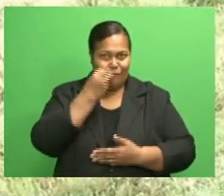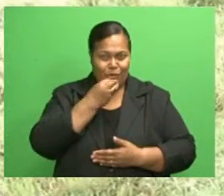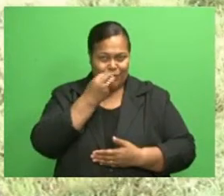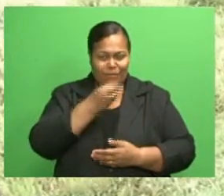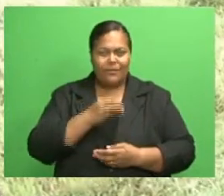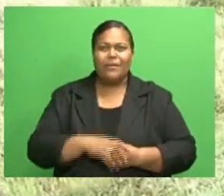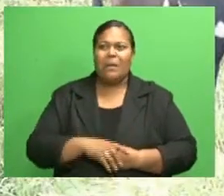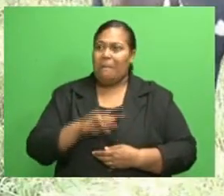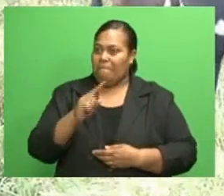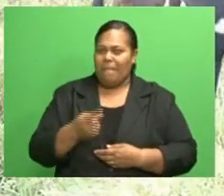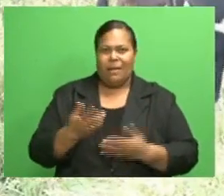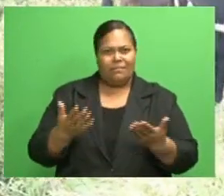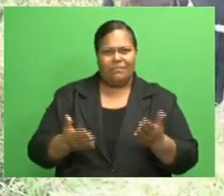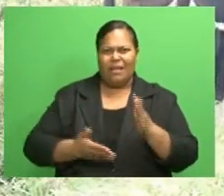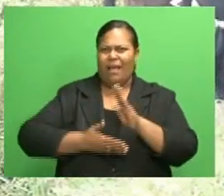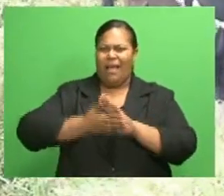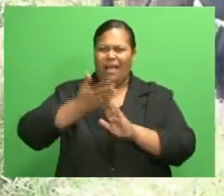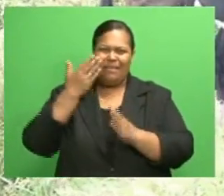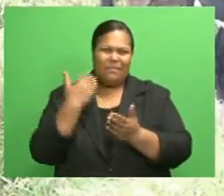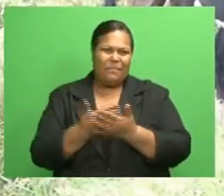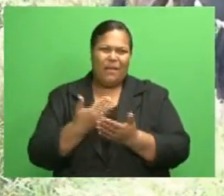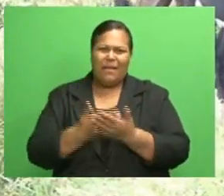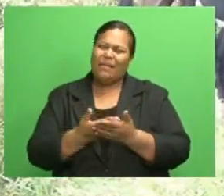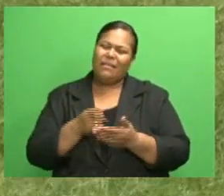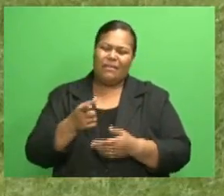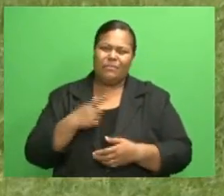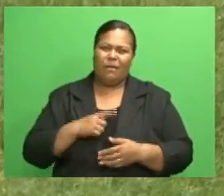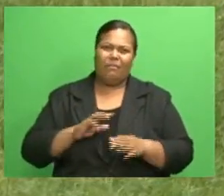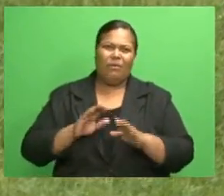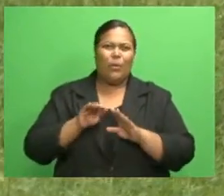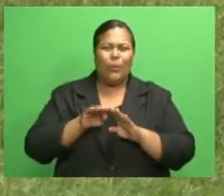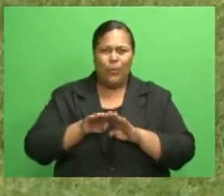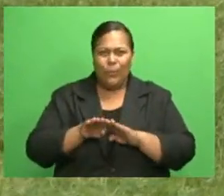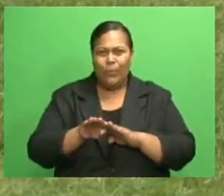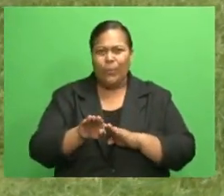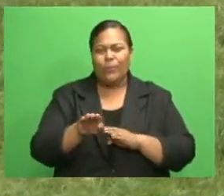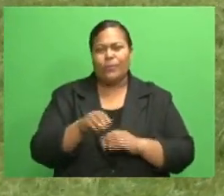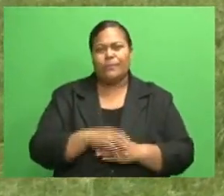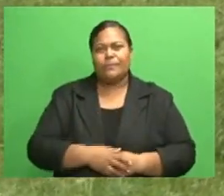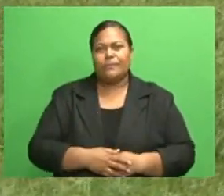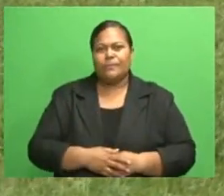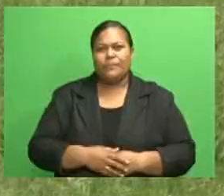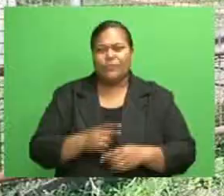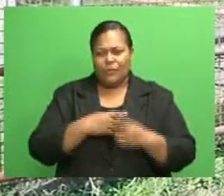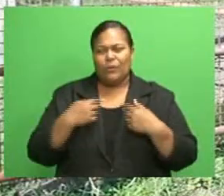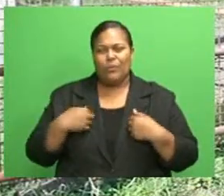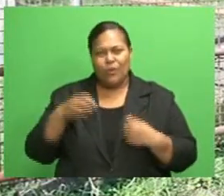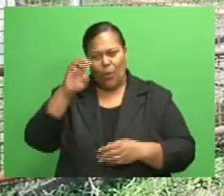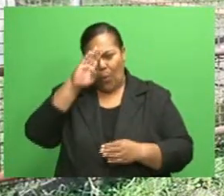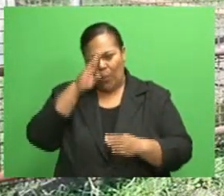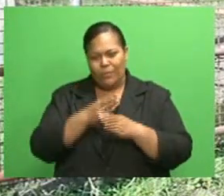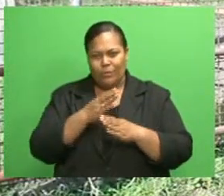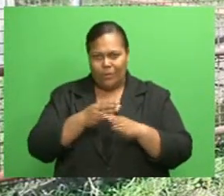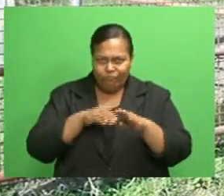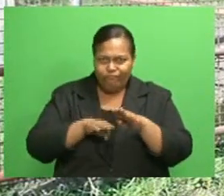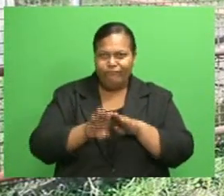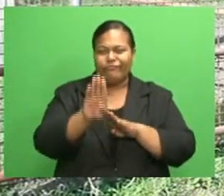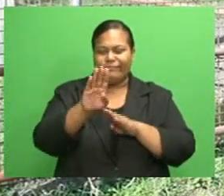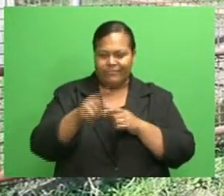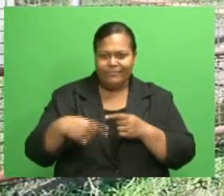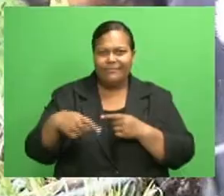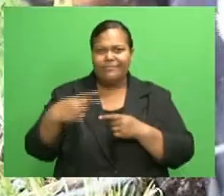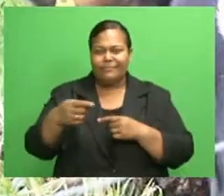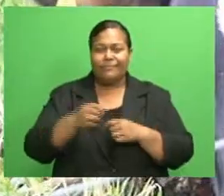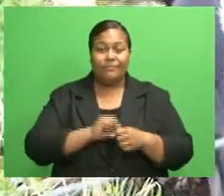definitely very high in demand, so that keeps on propping our sales, which we expect will grow in the coming months. Due to the impact of the deadly virus